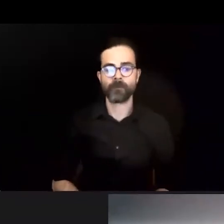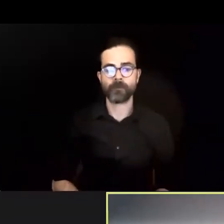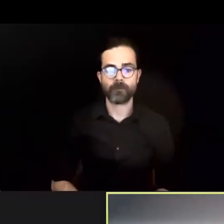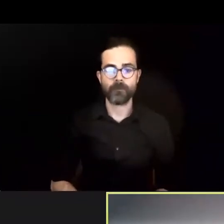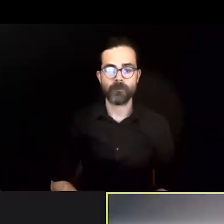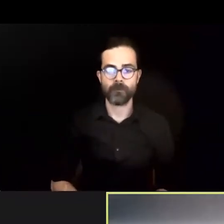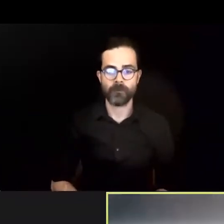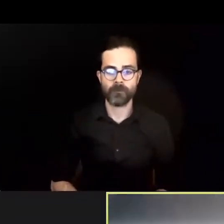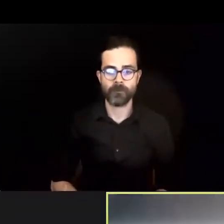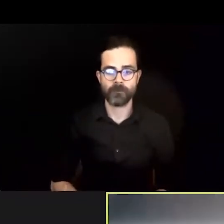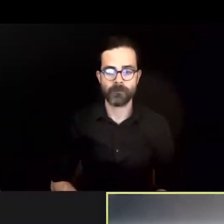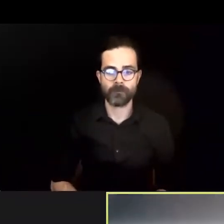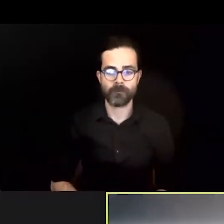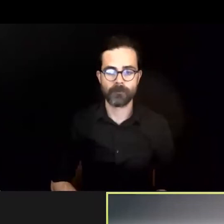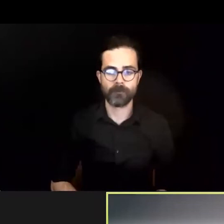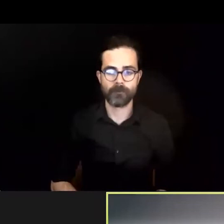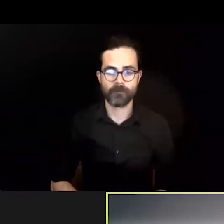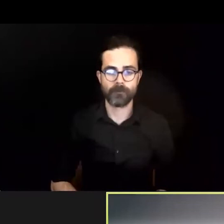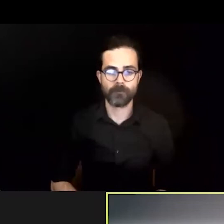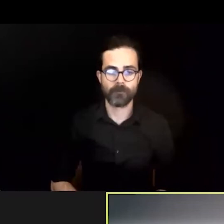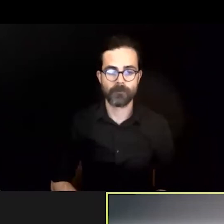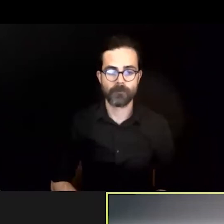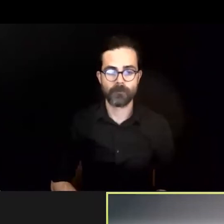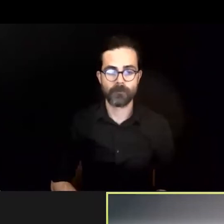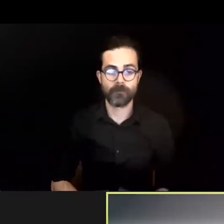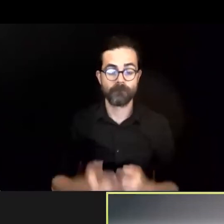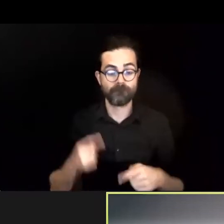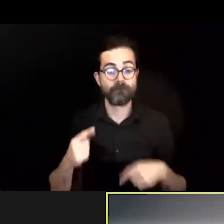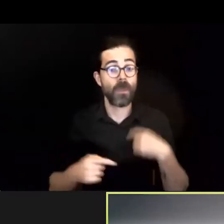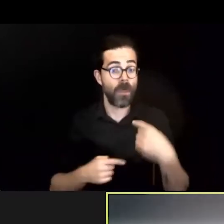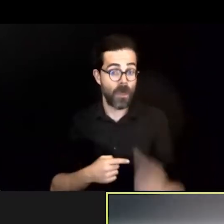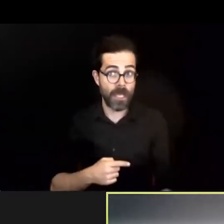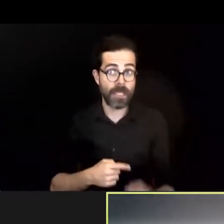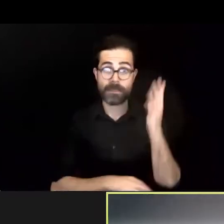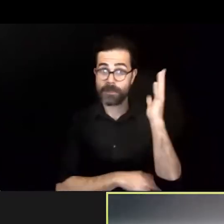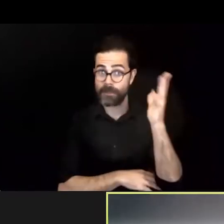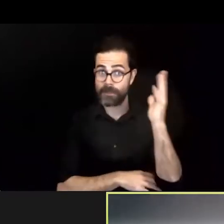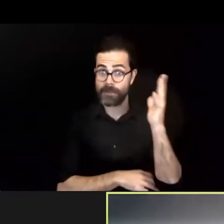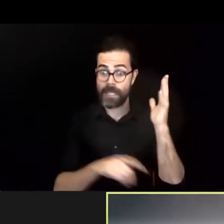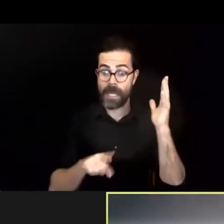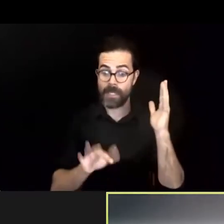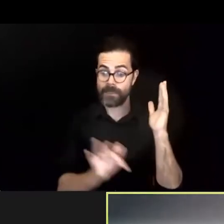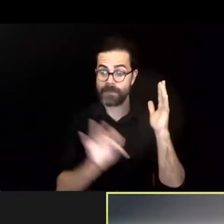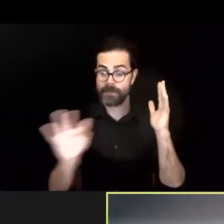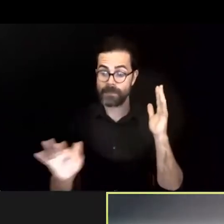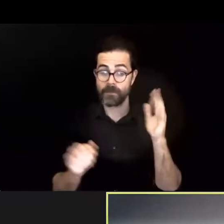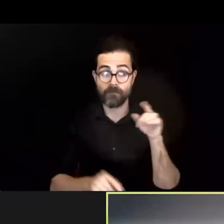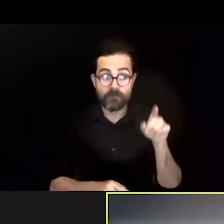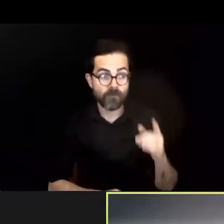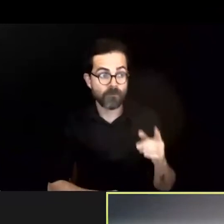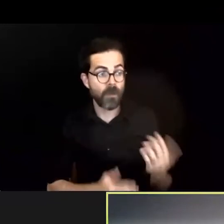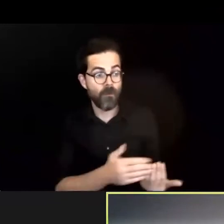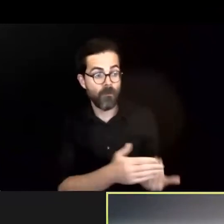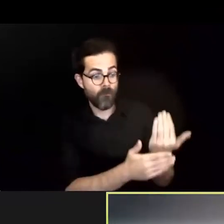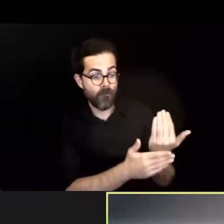Thank you very much. I'll move now on to our next speaker. I'll just say as well, if you have any questions, please